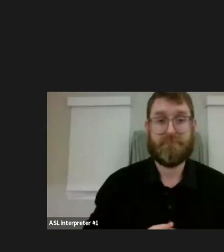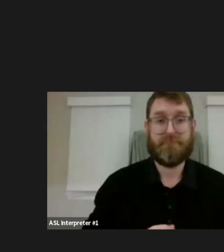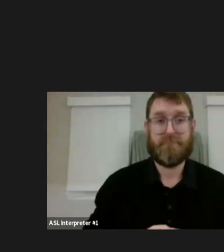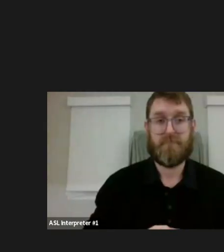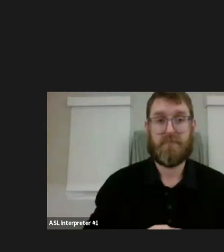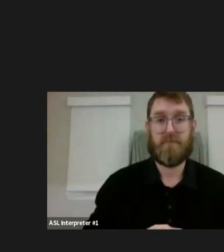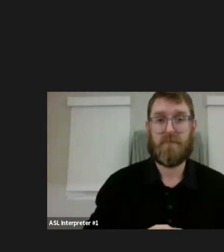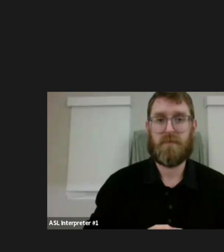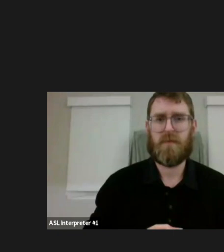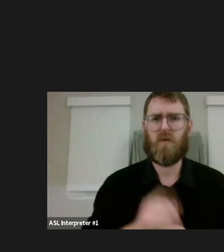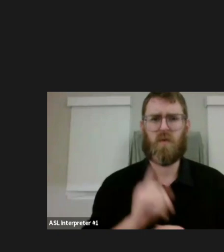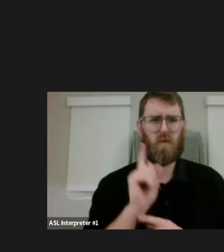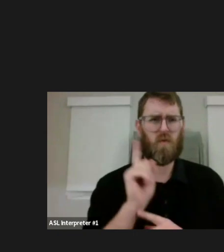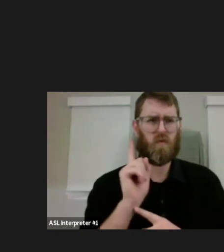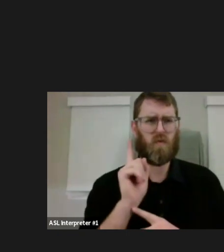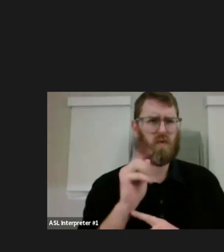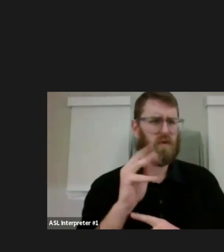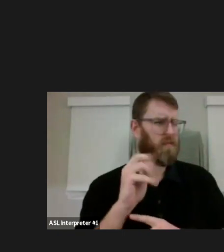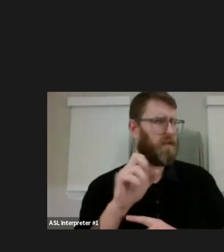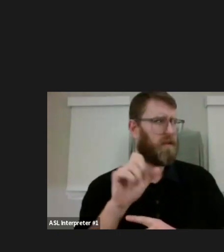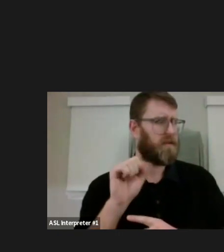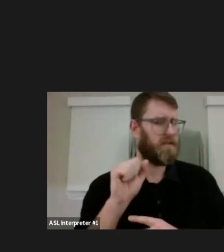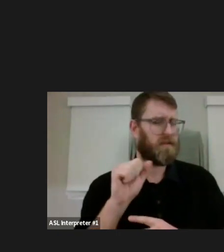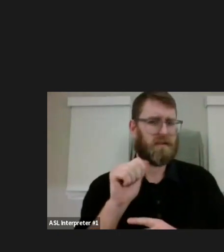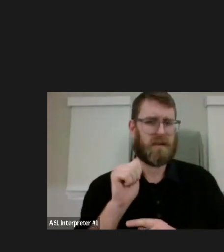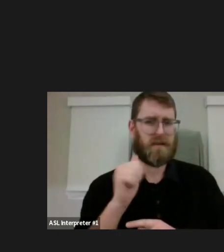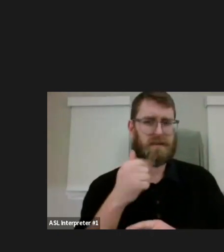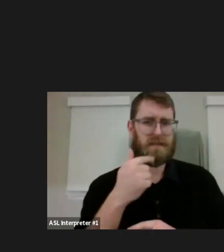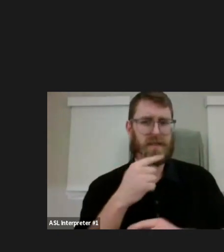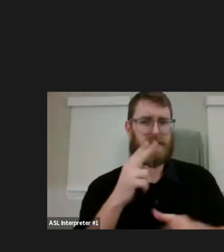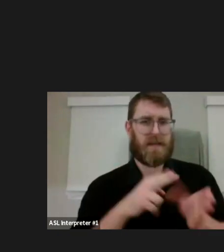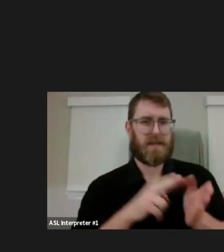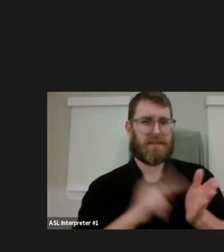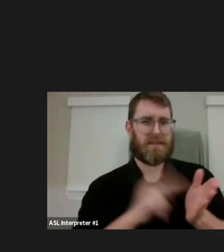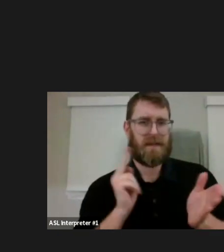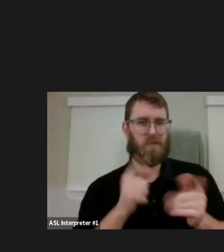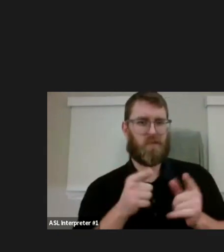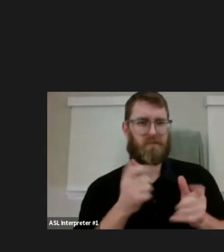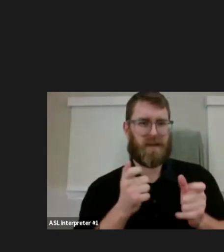Okay. On 1 second, I just need to, I got signed out real quick.